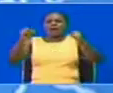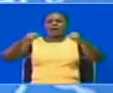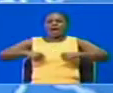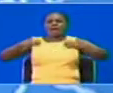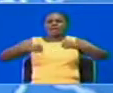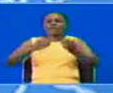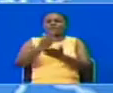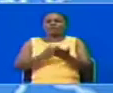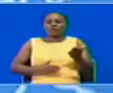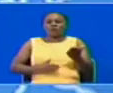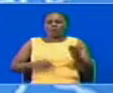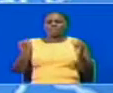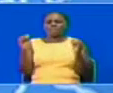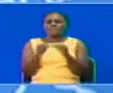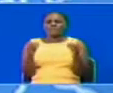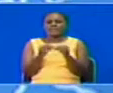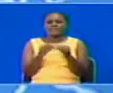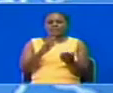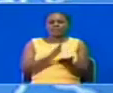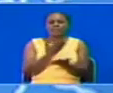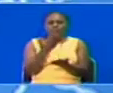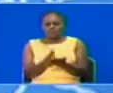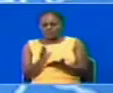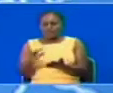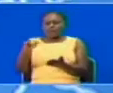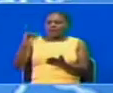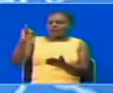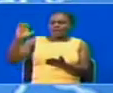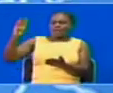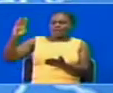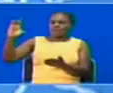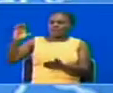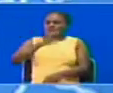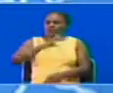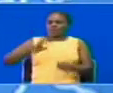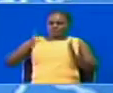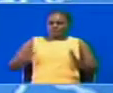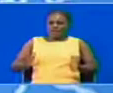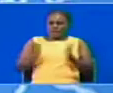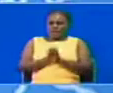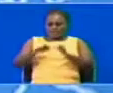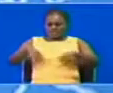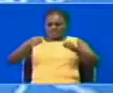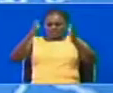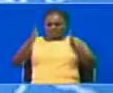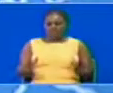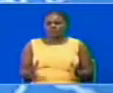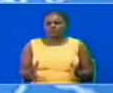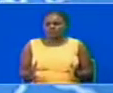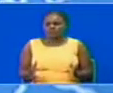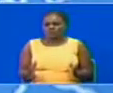that particular engagement made between IEBC commissioners and their chairperson, of course, led by the